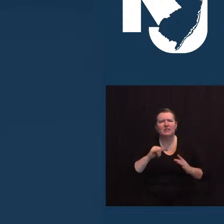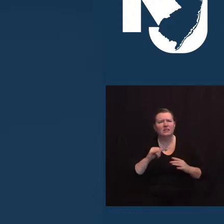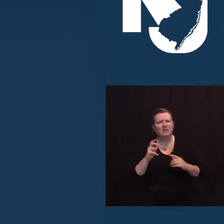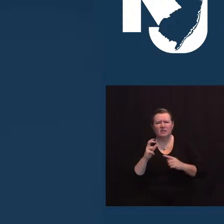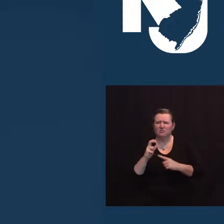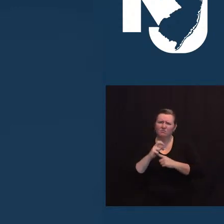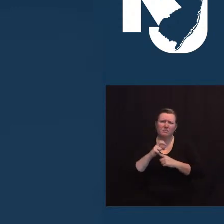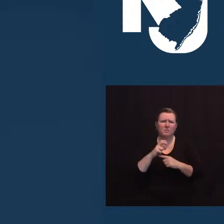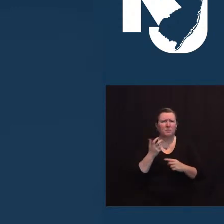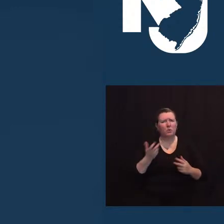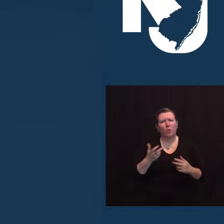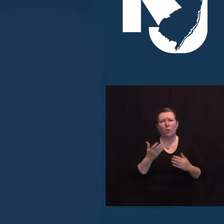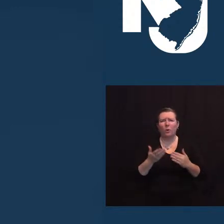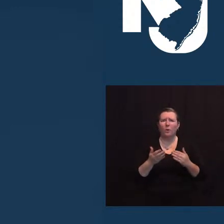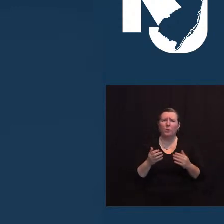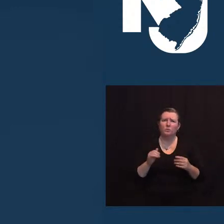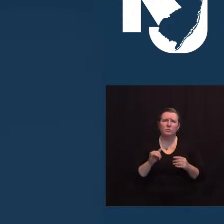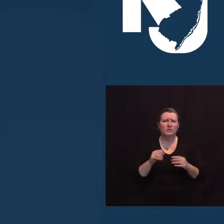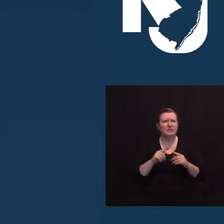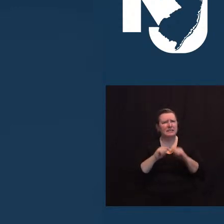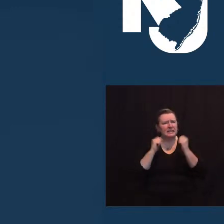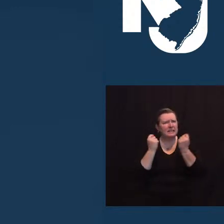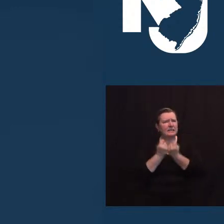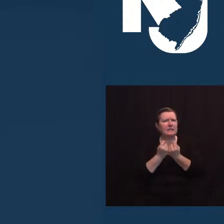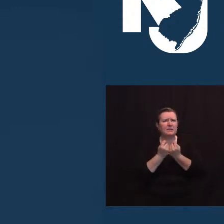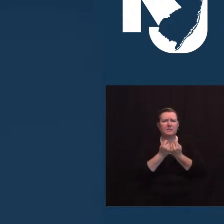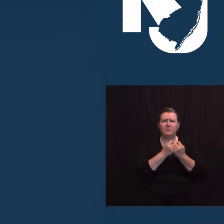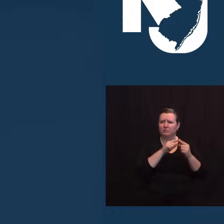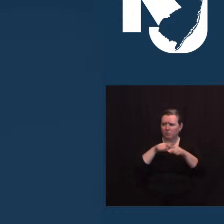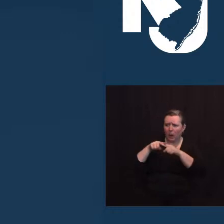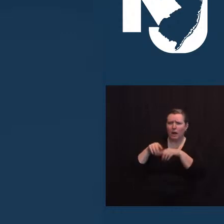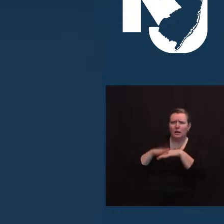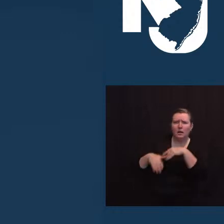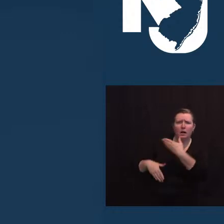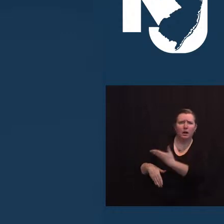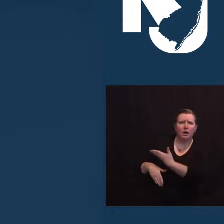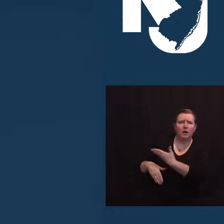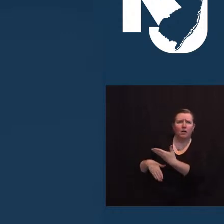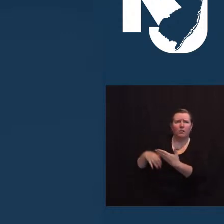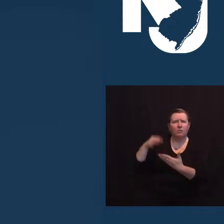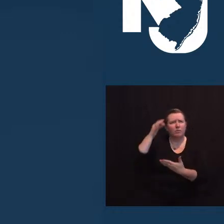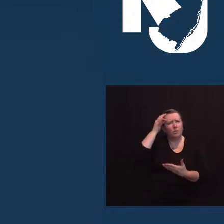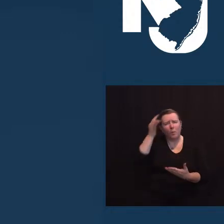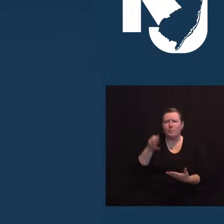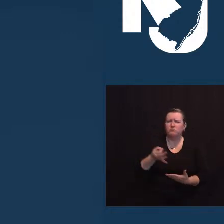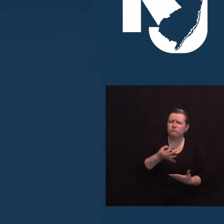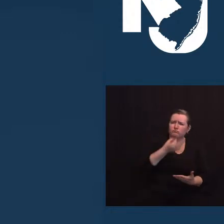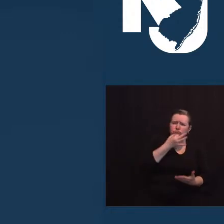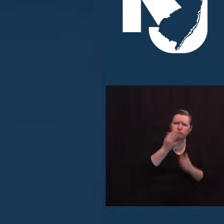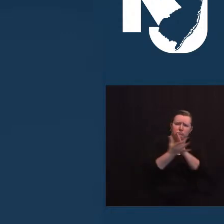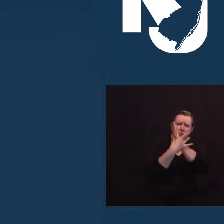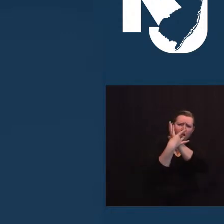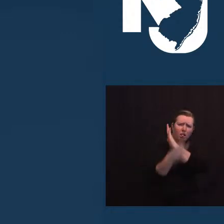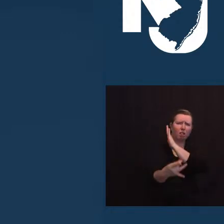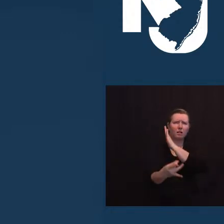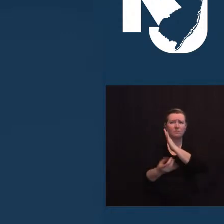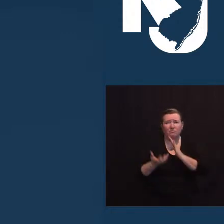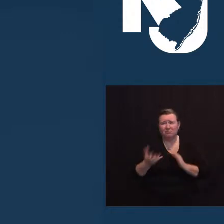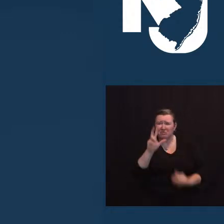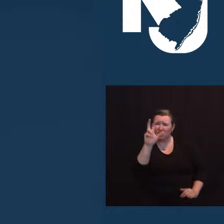in Toms River. He was a near expert bowler with multiple perfect 300 games to his